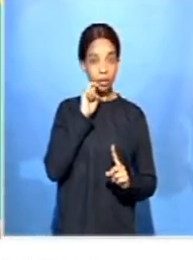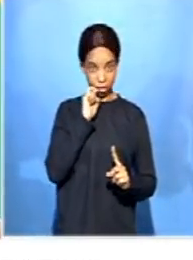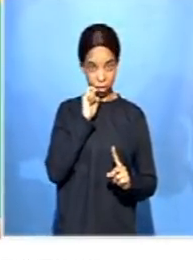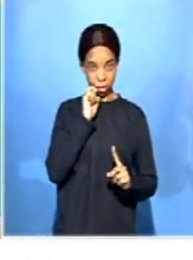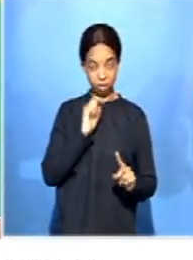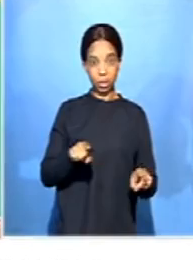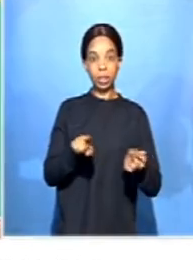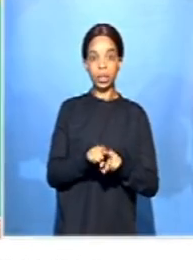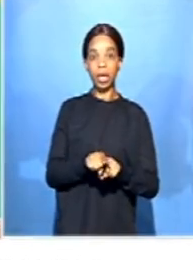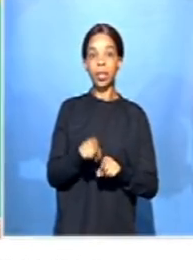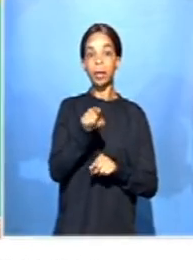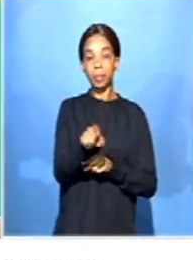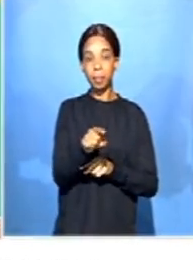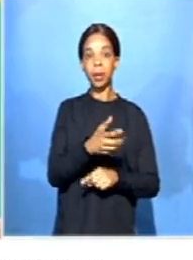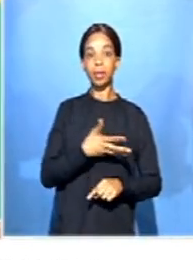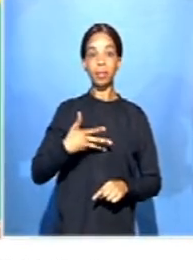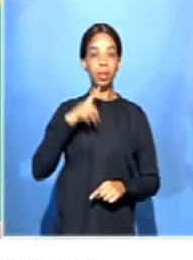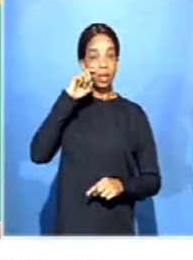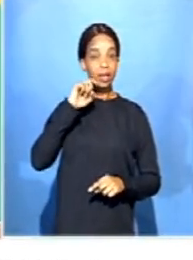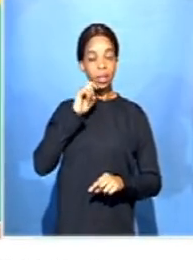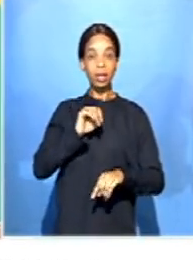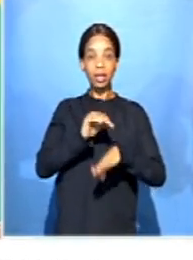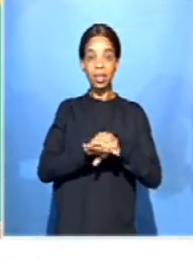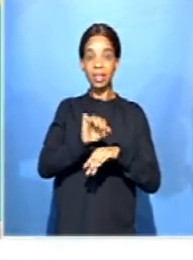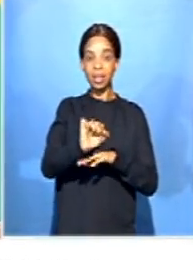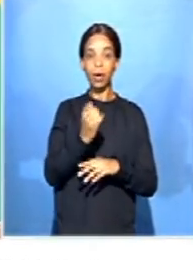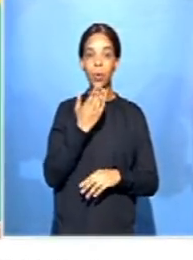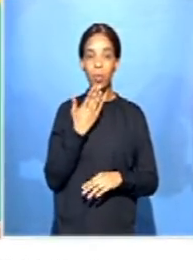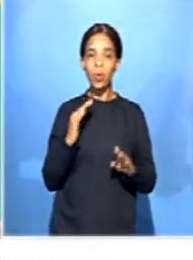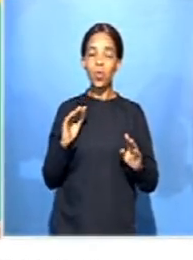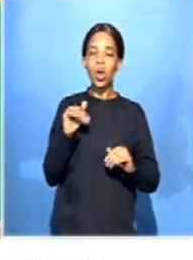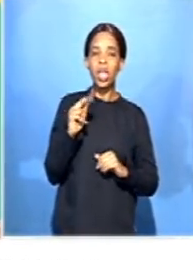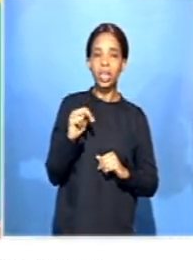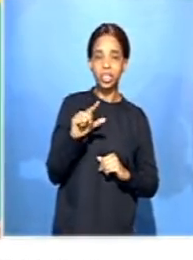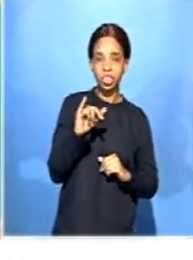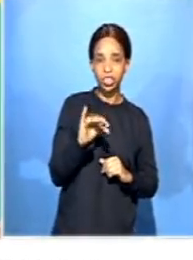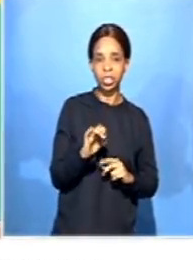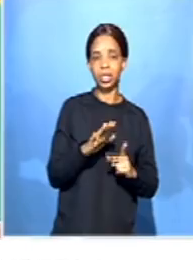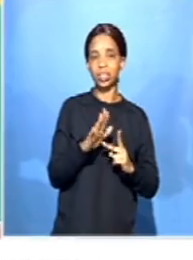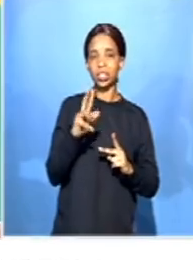Edna. Bo Dudu, bo Jane, bo Nomvula, bo Osange. Men nana ke yo.